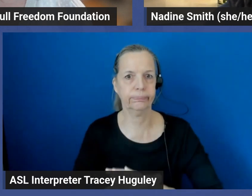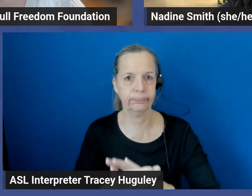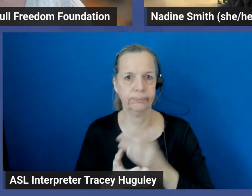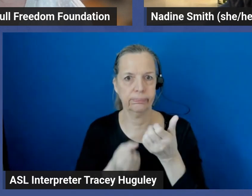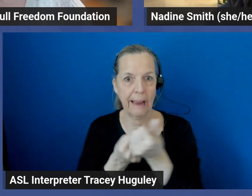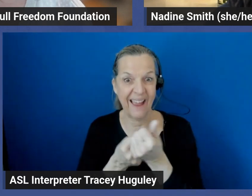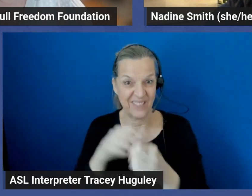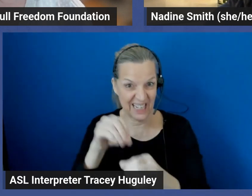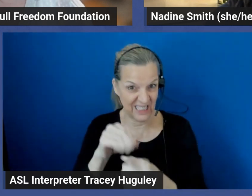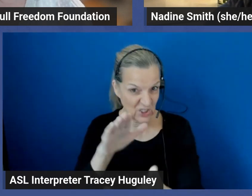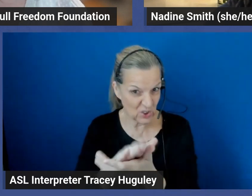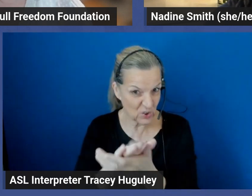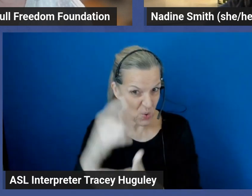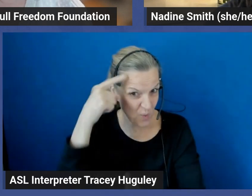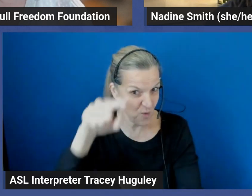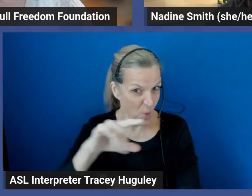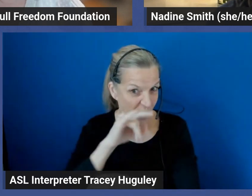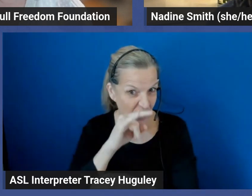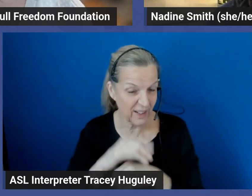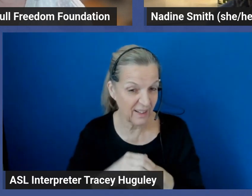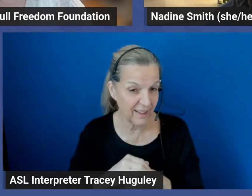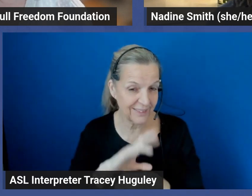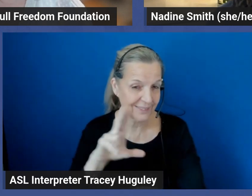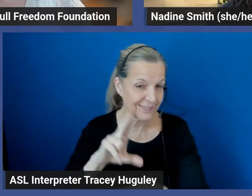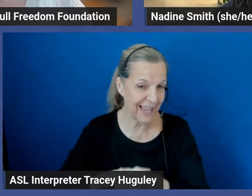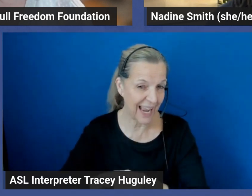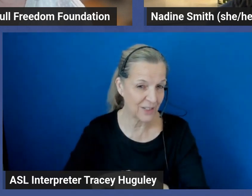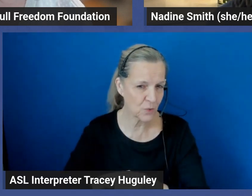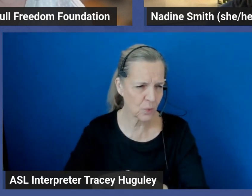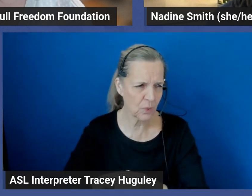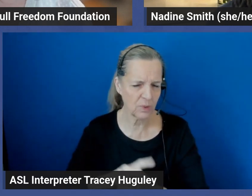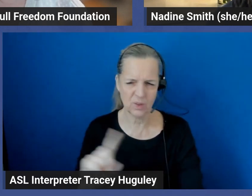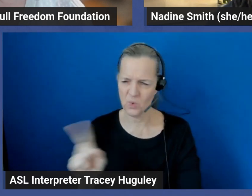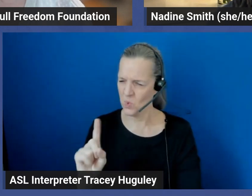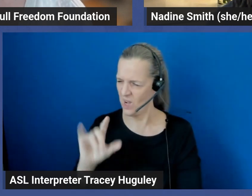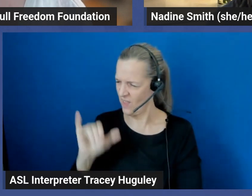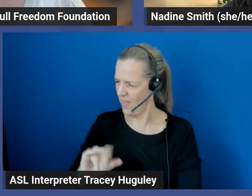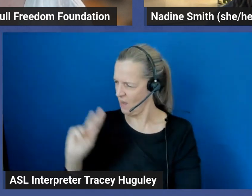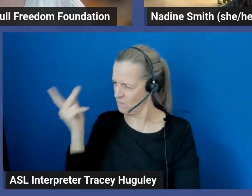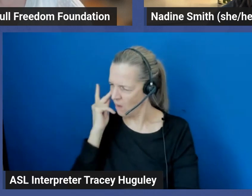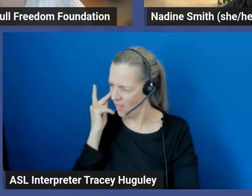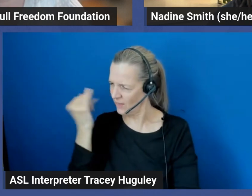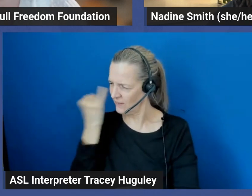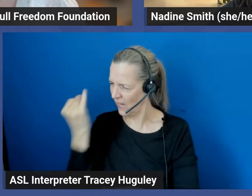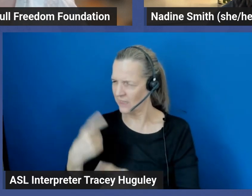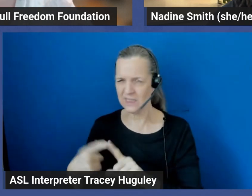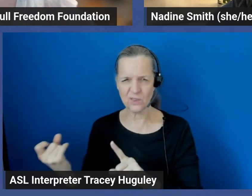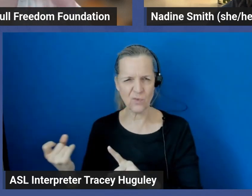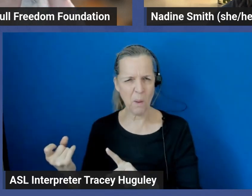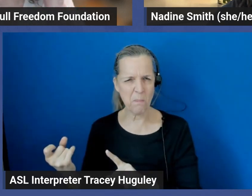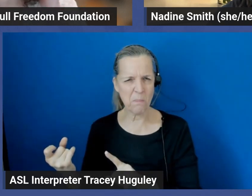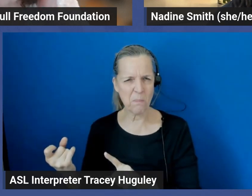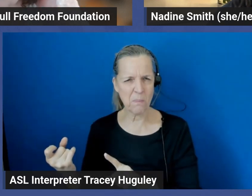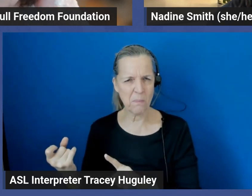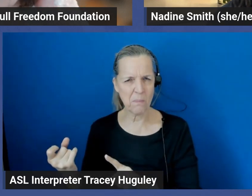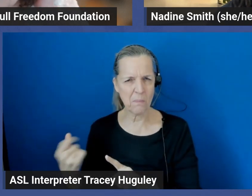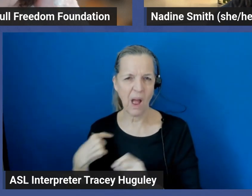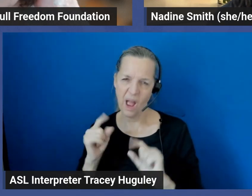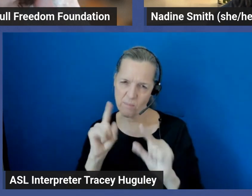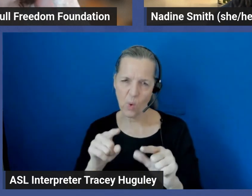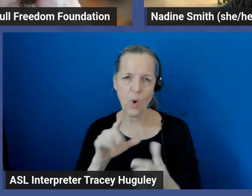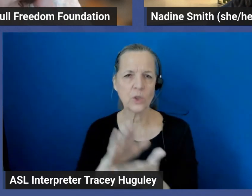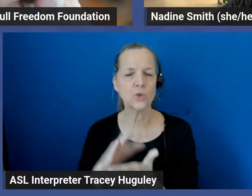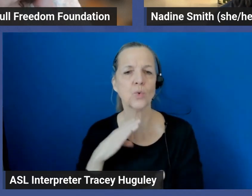their school on behalf of their kid, it's natural for them to think, well, where did this idea come from? Right. Yeah, I'll go to the school board